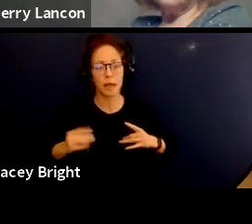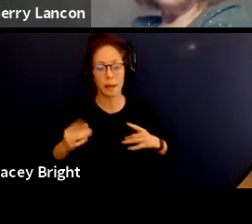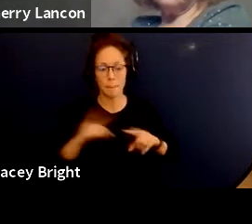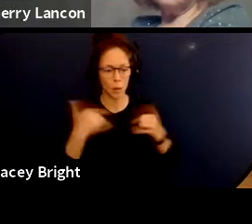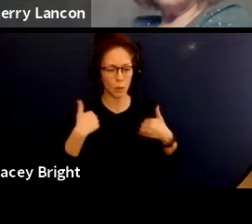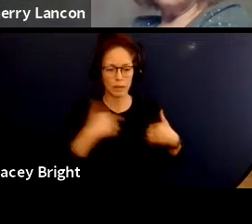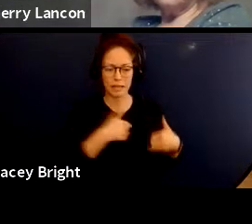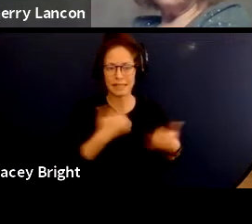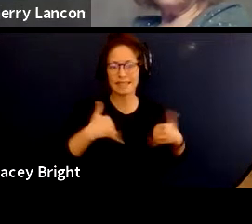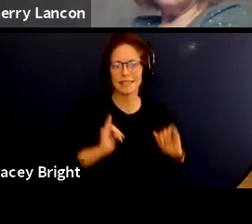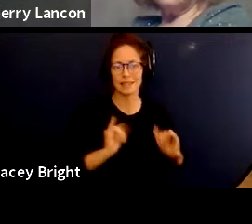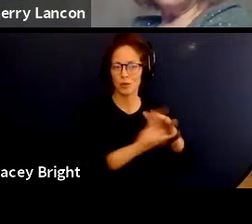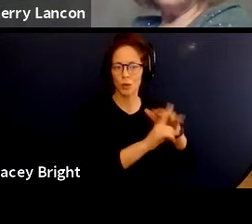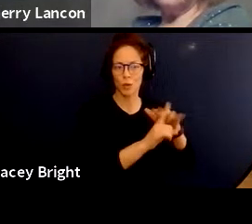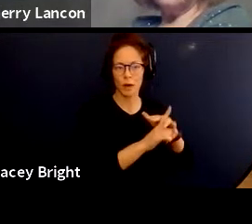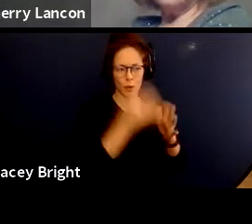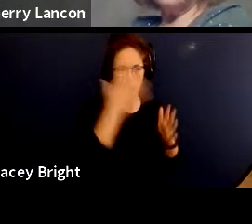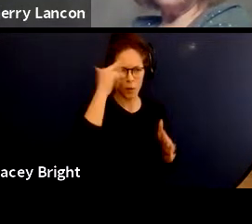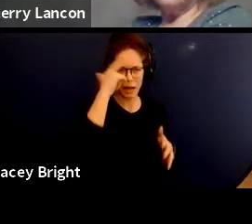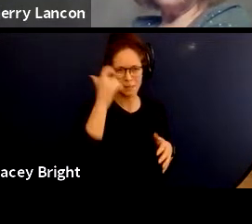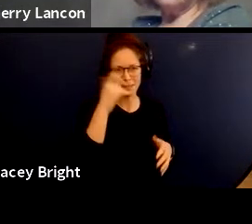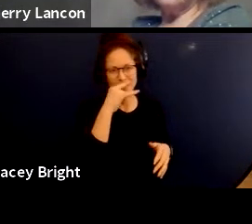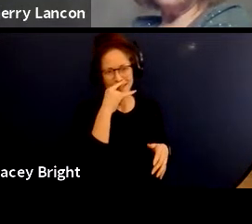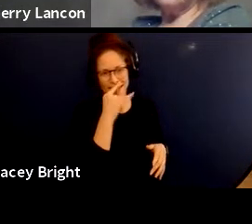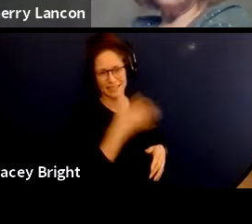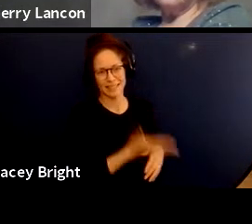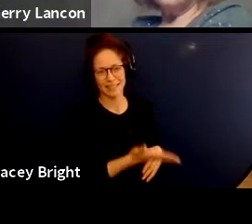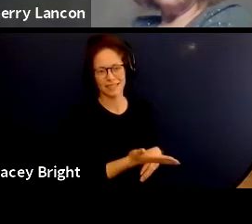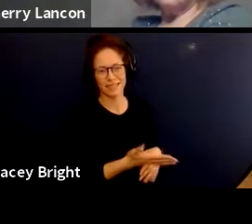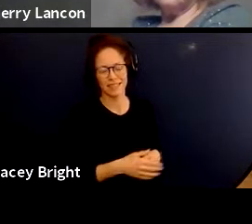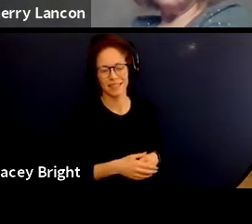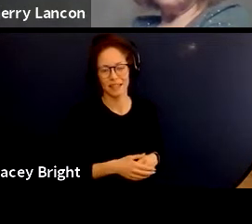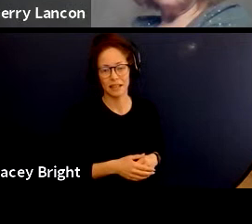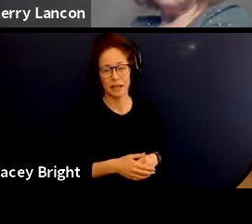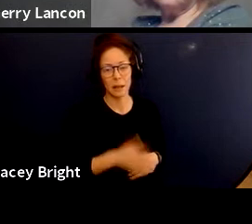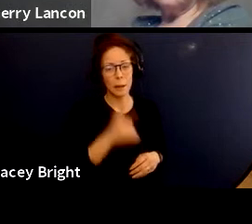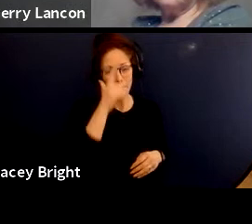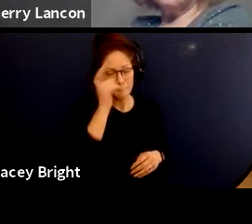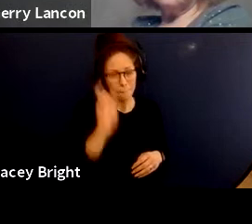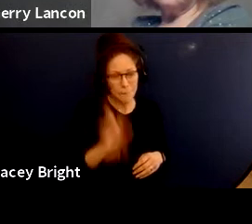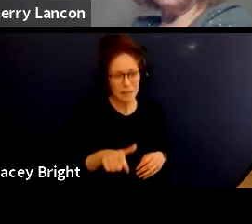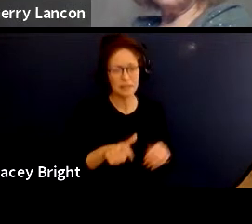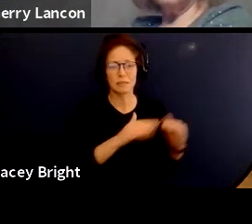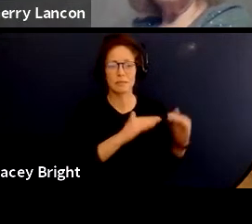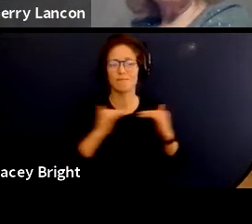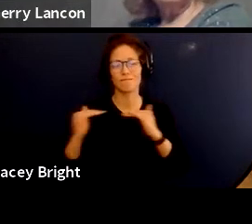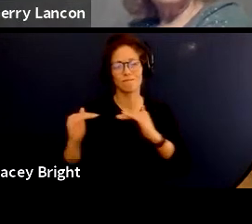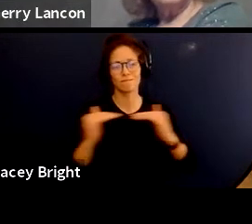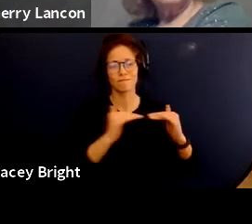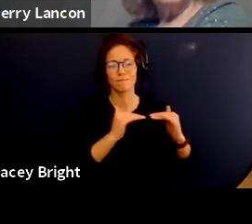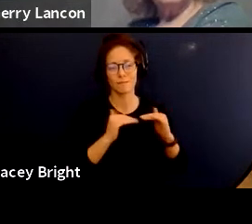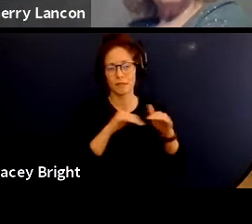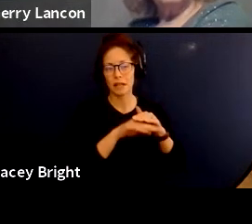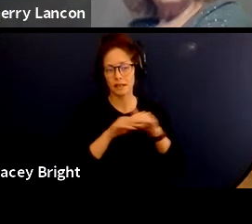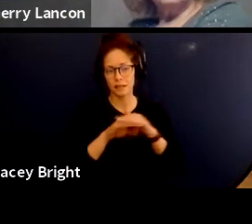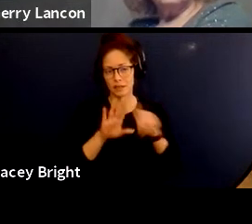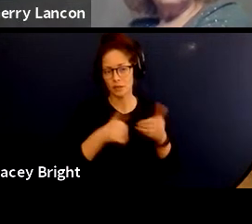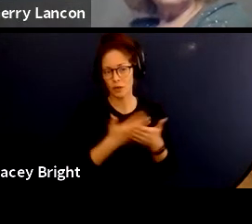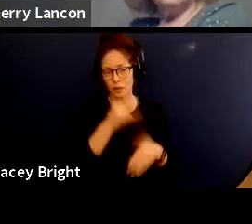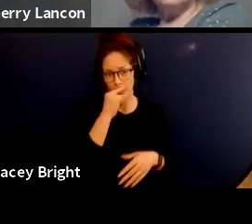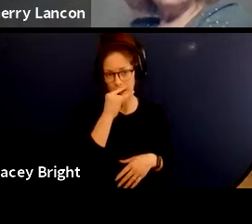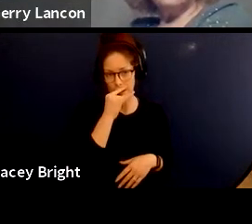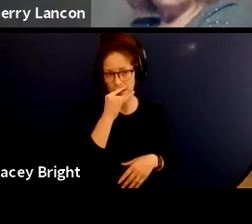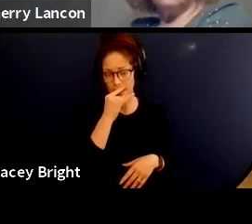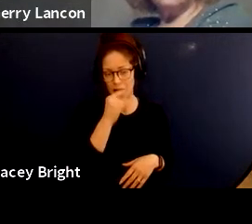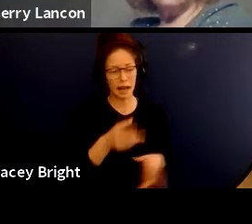we do it for the kids. But for the kids, it needs to be equitable and it needs to be what's best for the kids. And I have